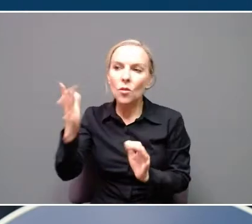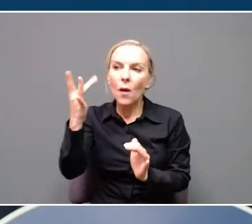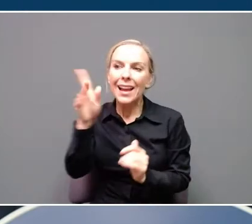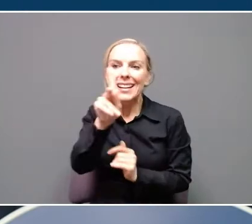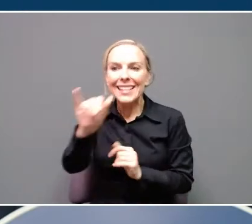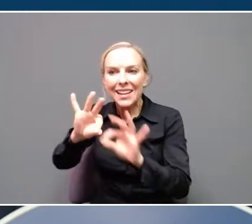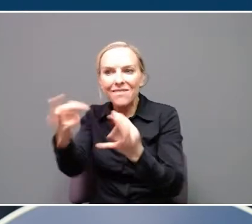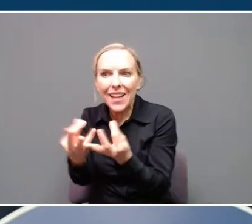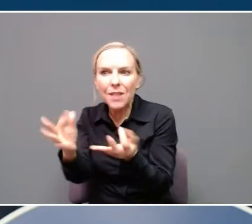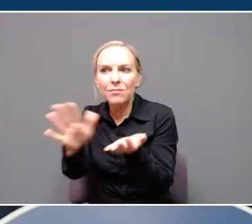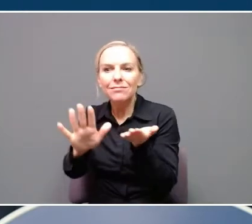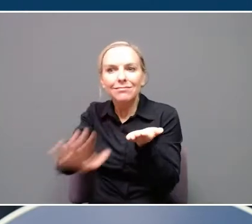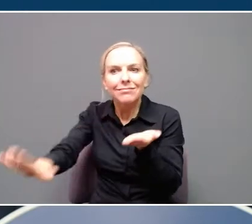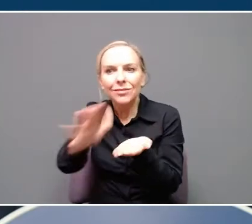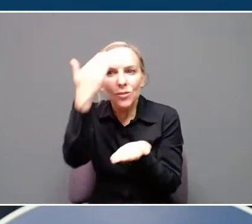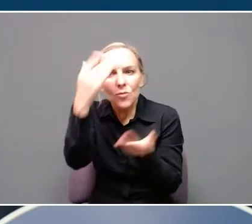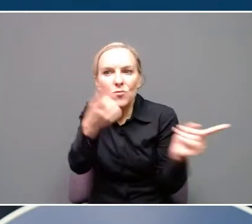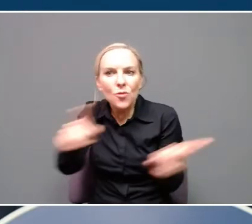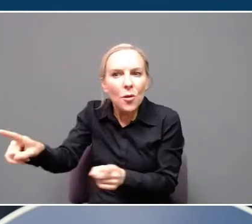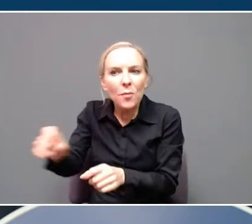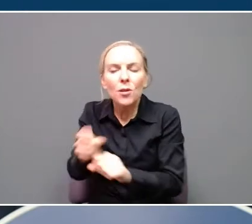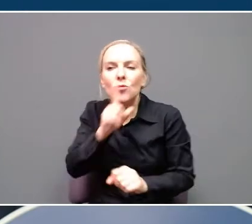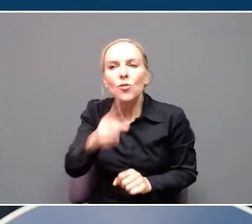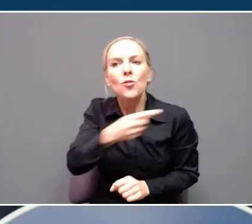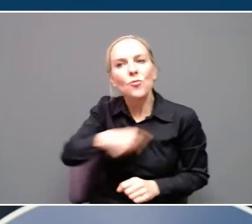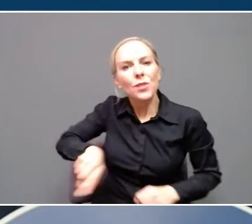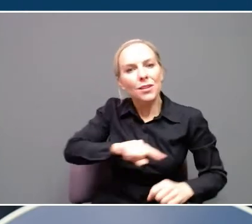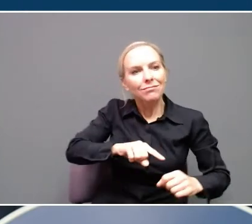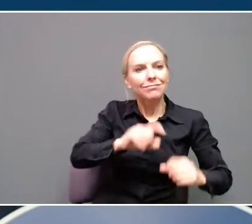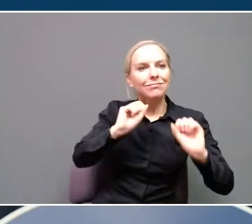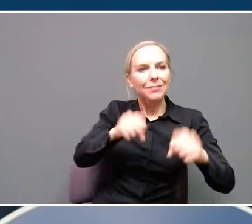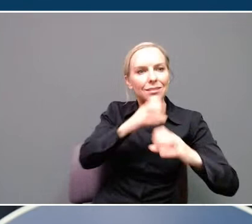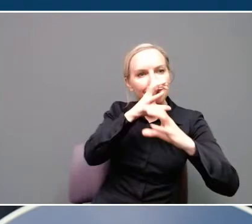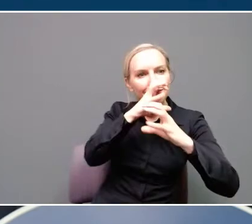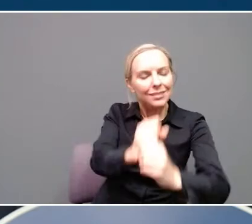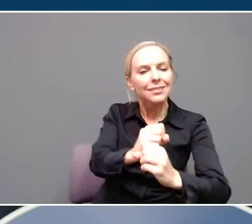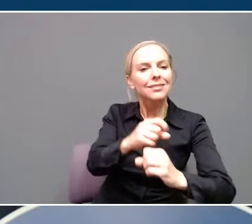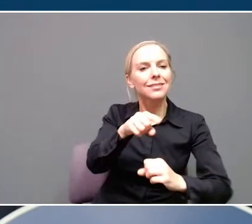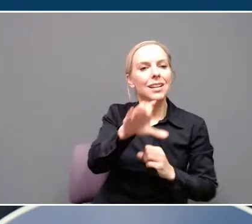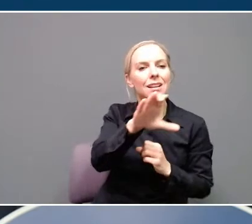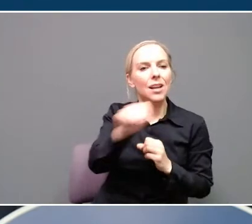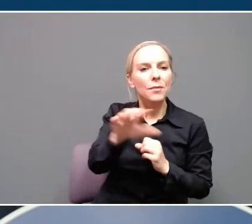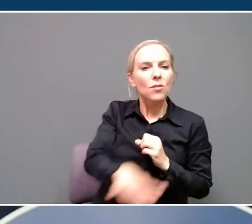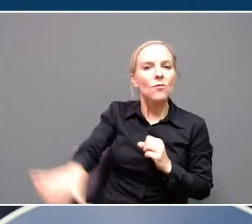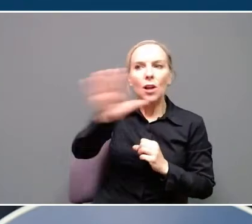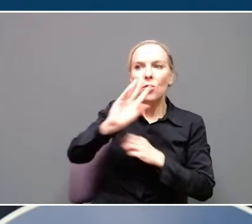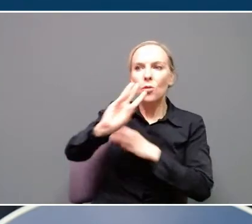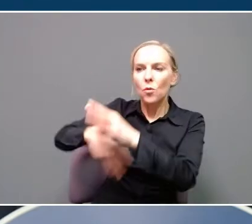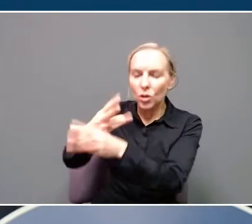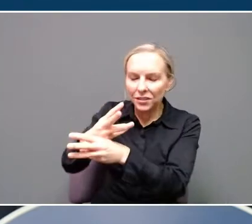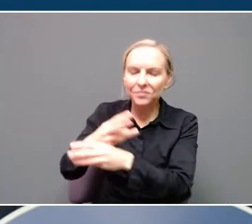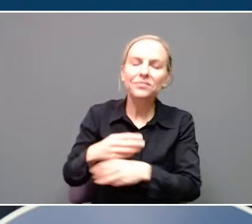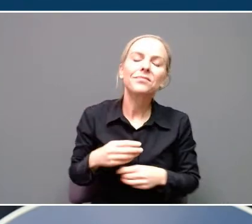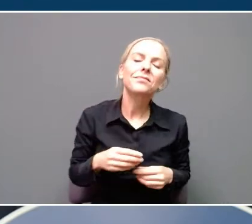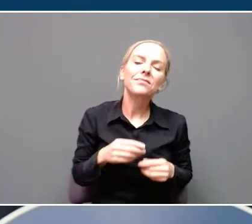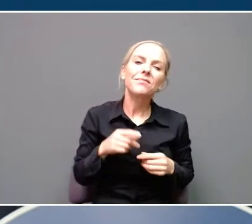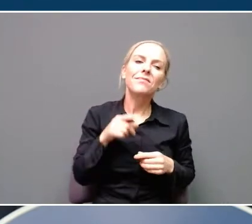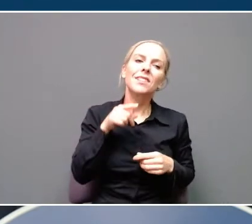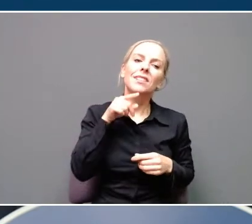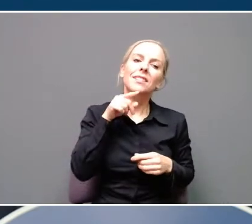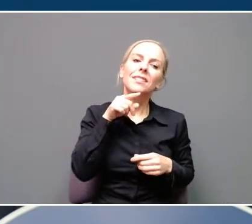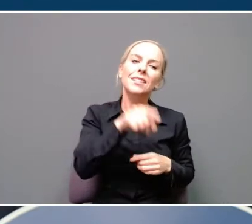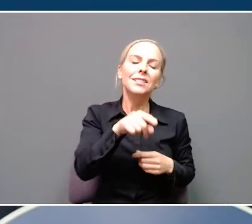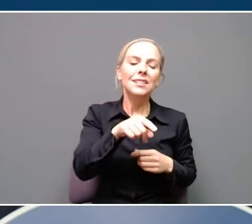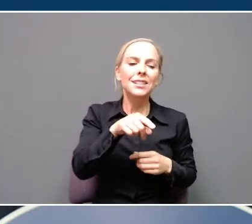on, as well as to make us even more attractive to companies around the world. We also have a pair of distillery groundbreakings